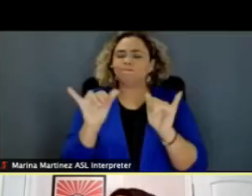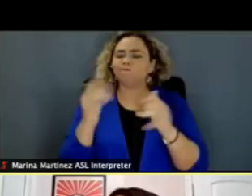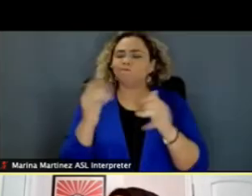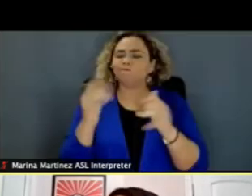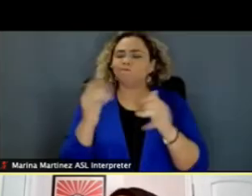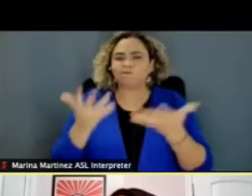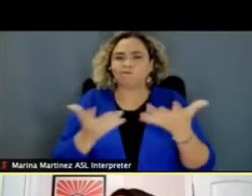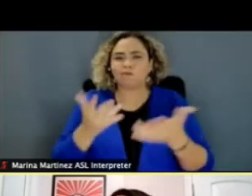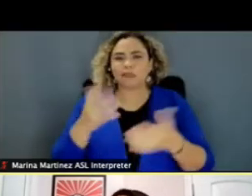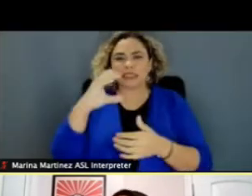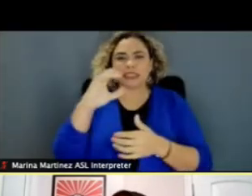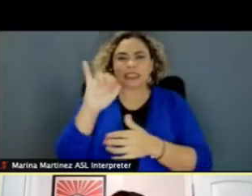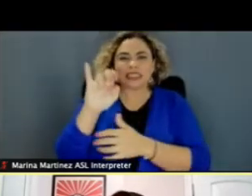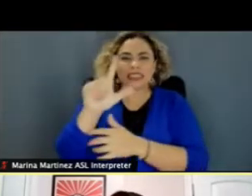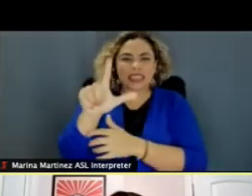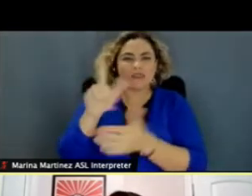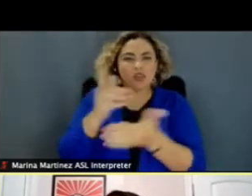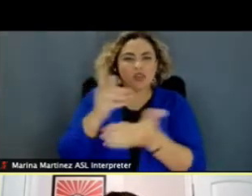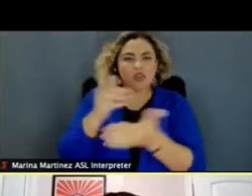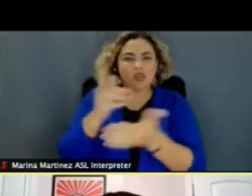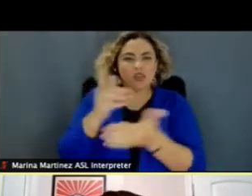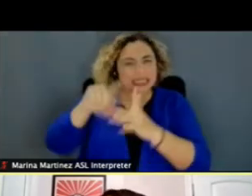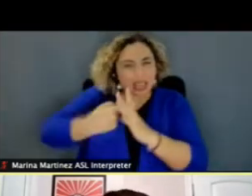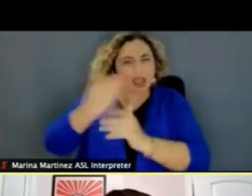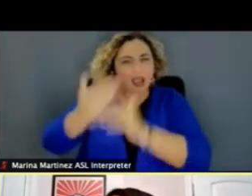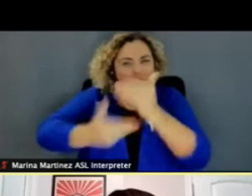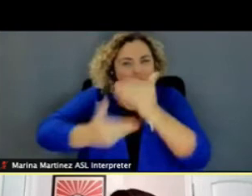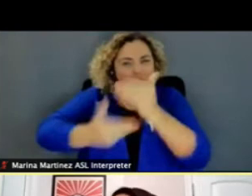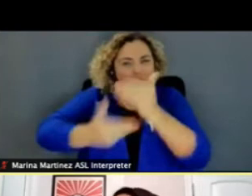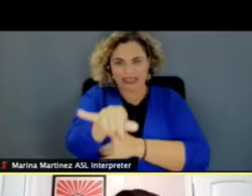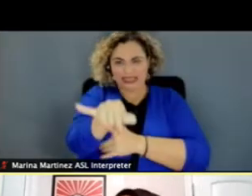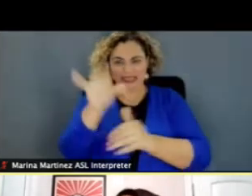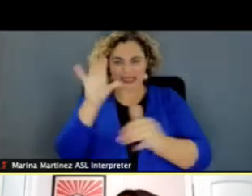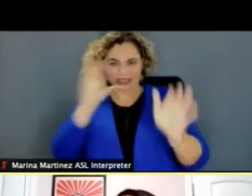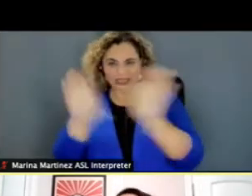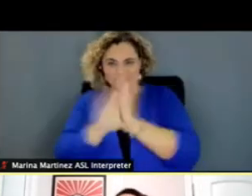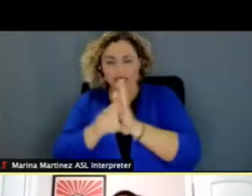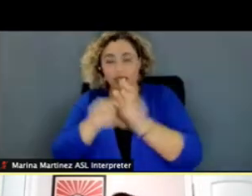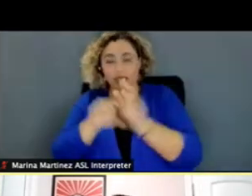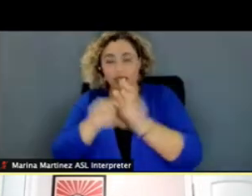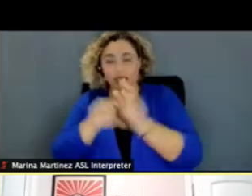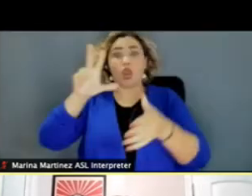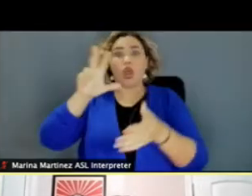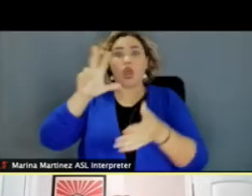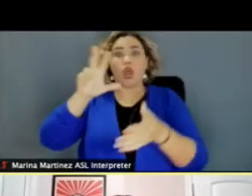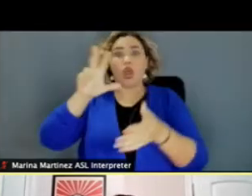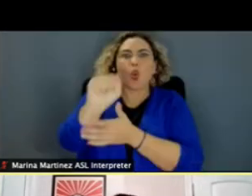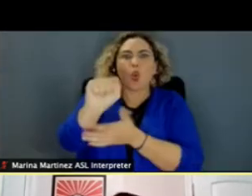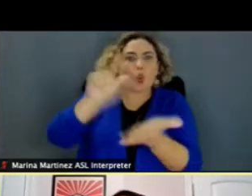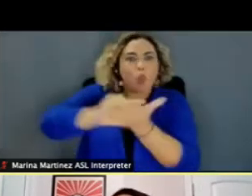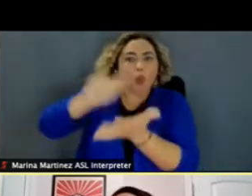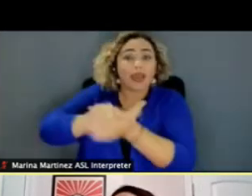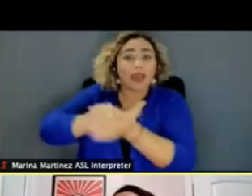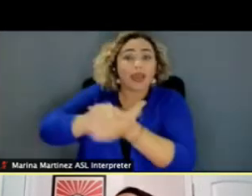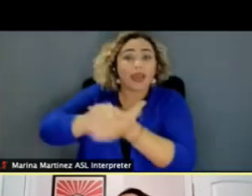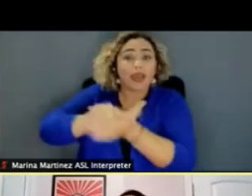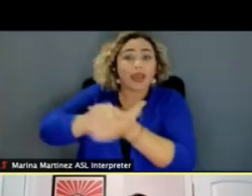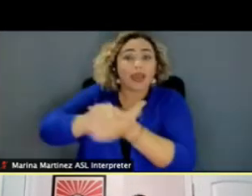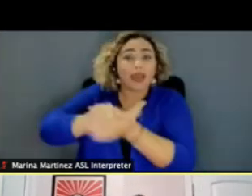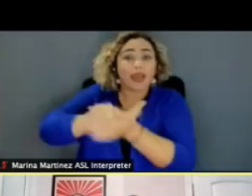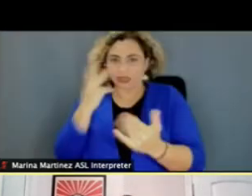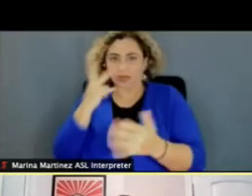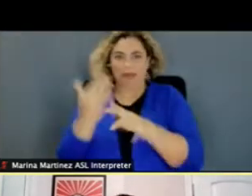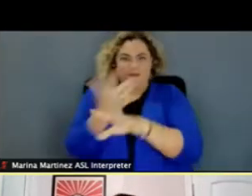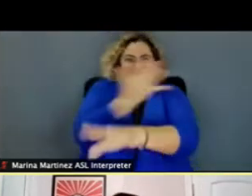the civil rights era, how that was depicted in news broadcasting. That was an early depiction of that,